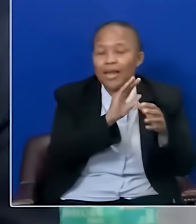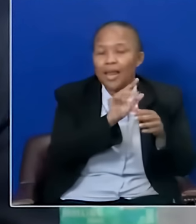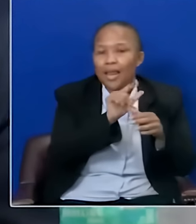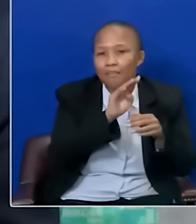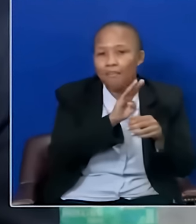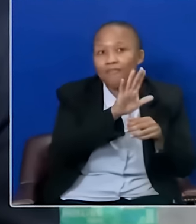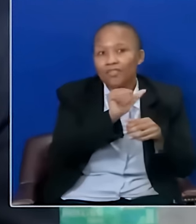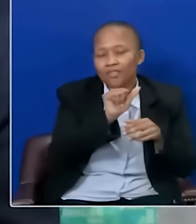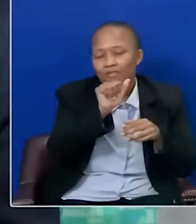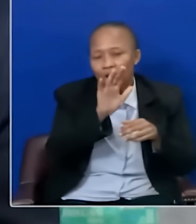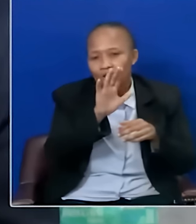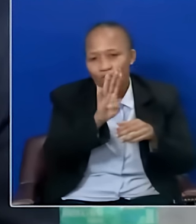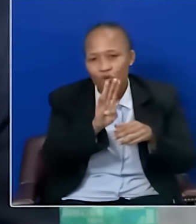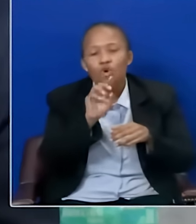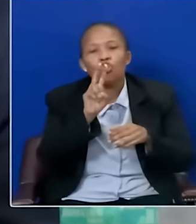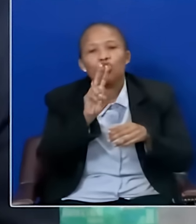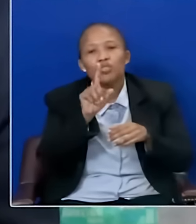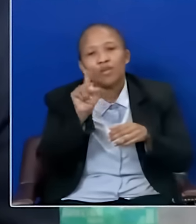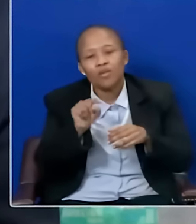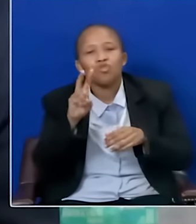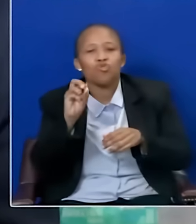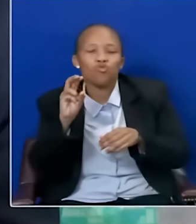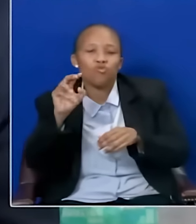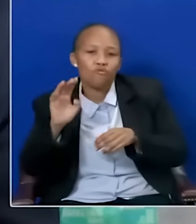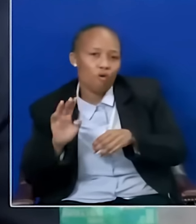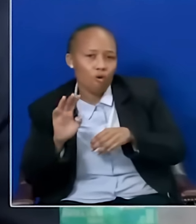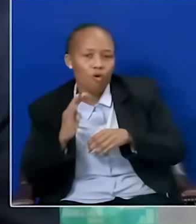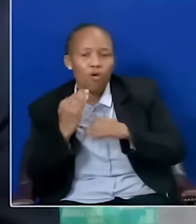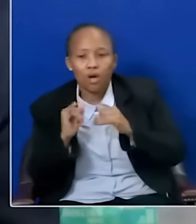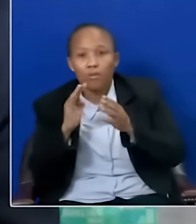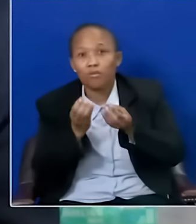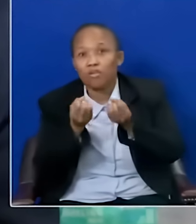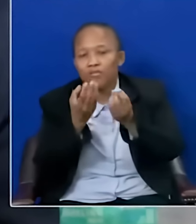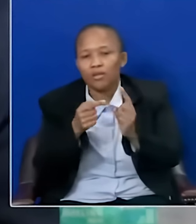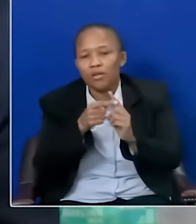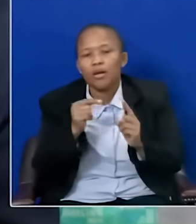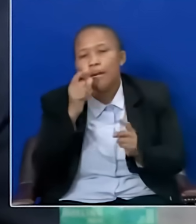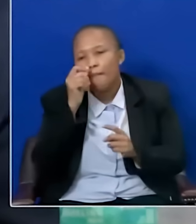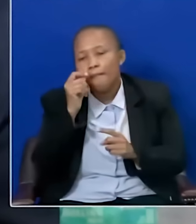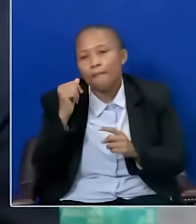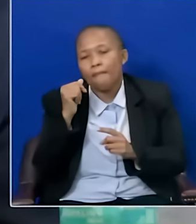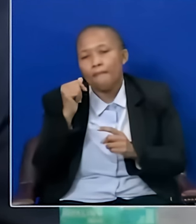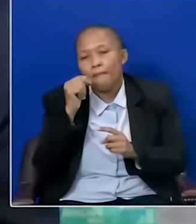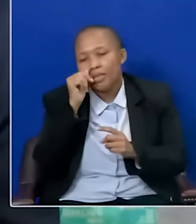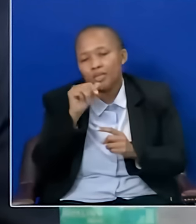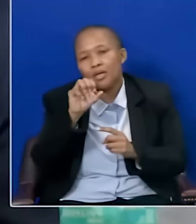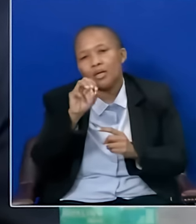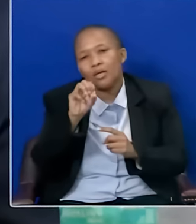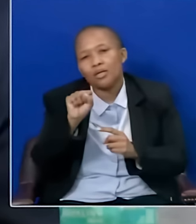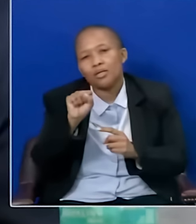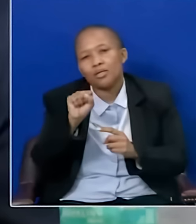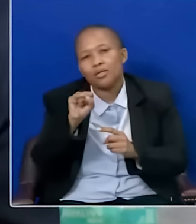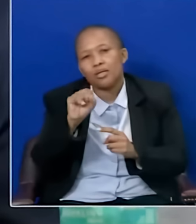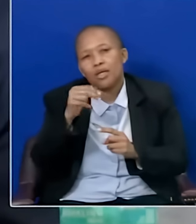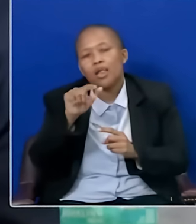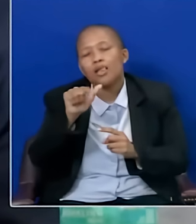565-427 of 2024, was assigned to Warrant Officer Sihlangu. We have already explained this for acquisition purposes. Upon realizing